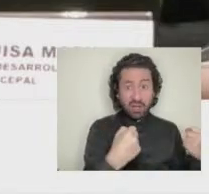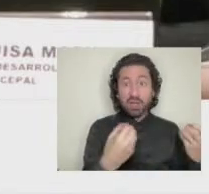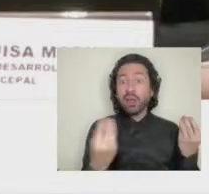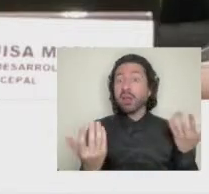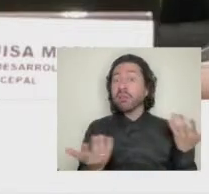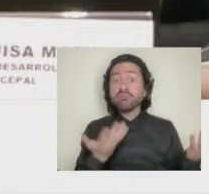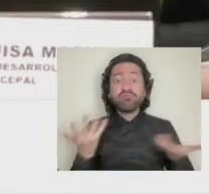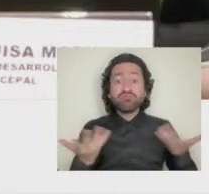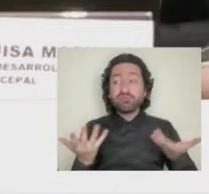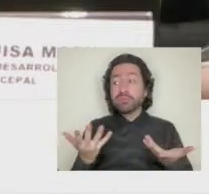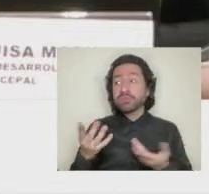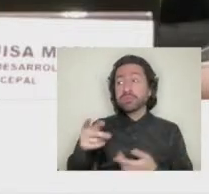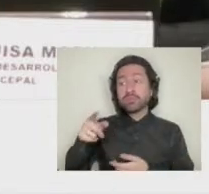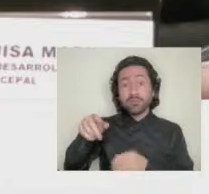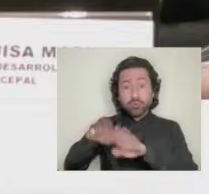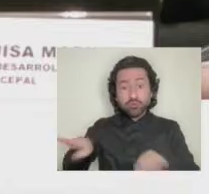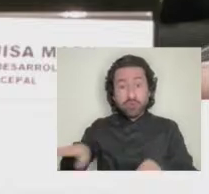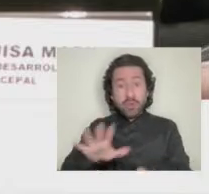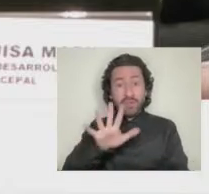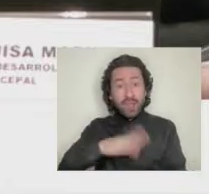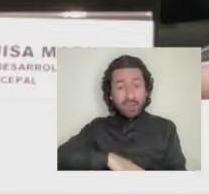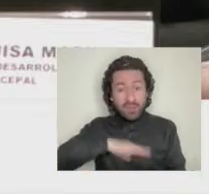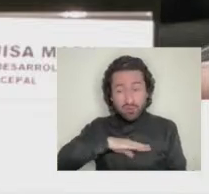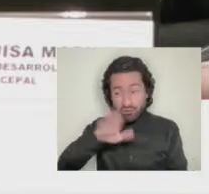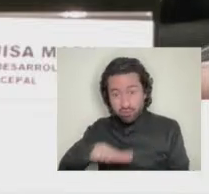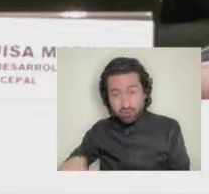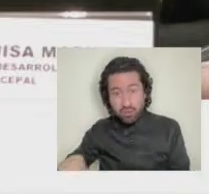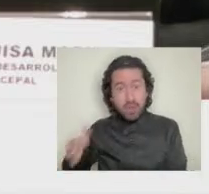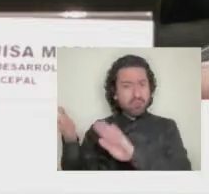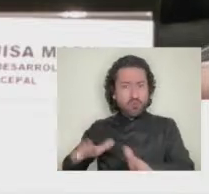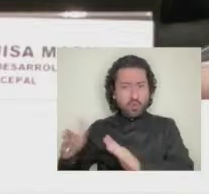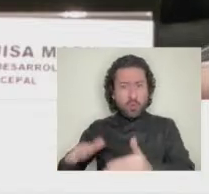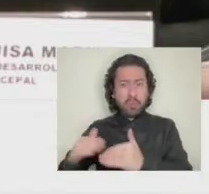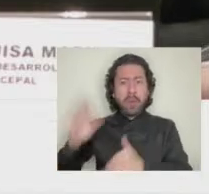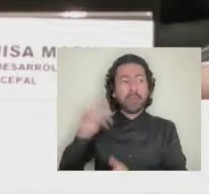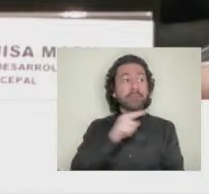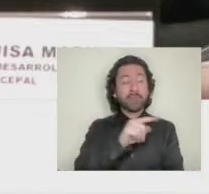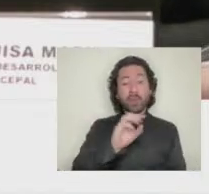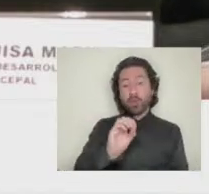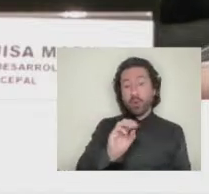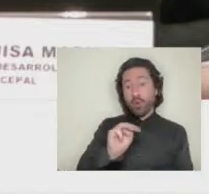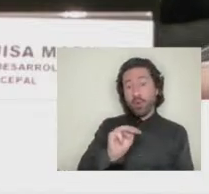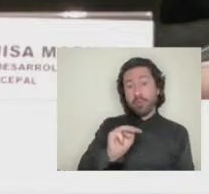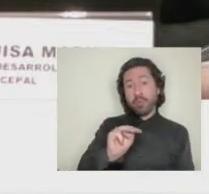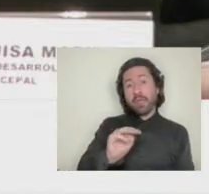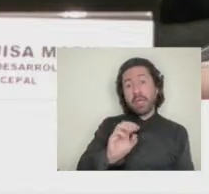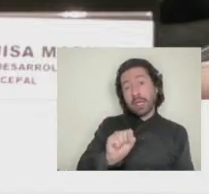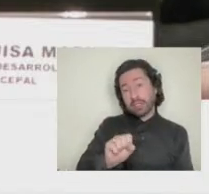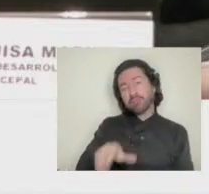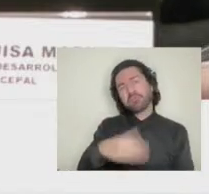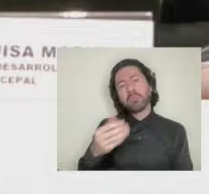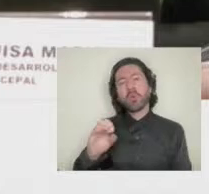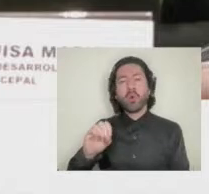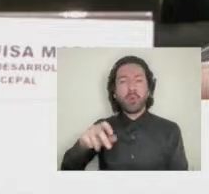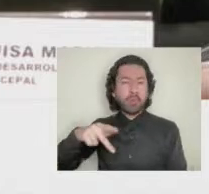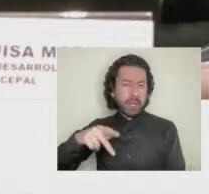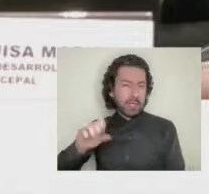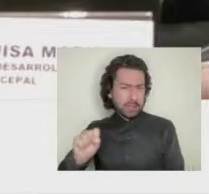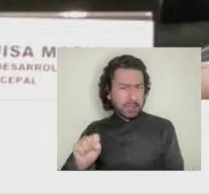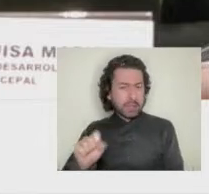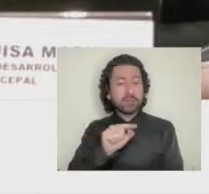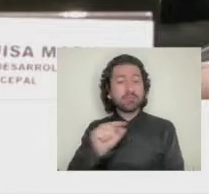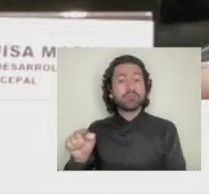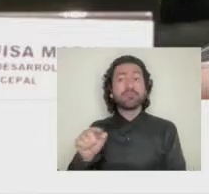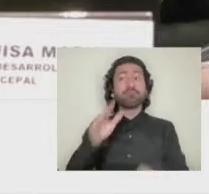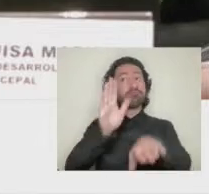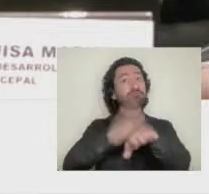less access to health have a higher mortality rate for age 5, up to age 5. And for children